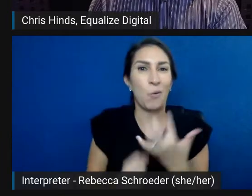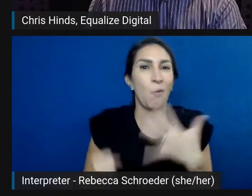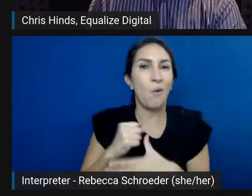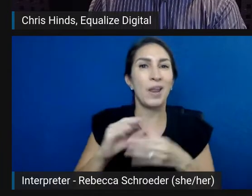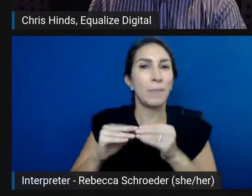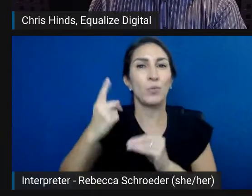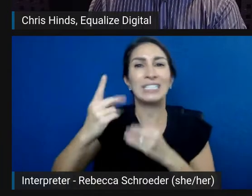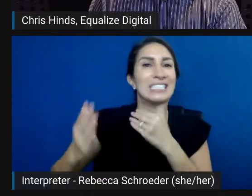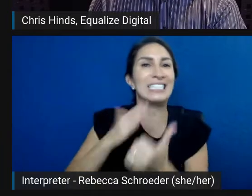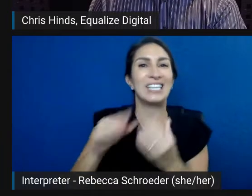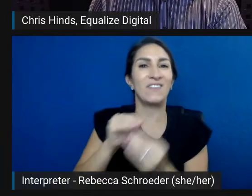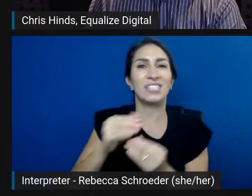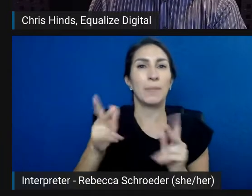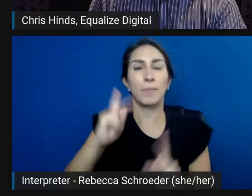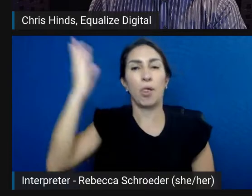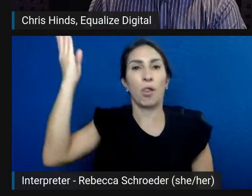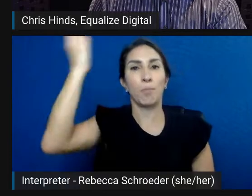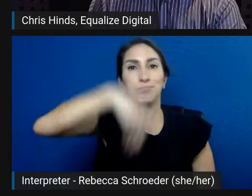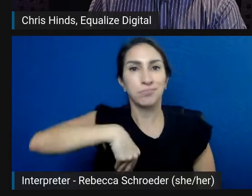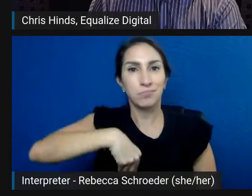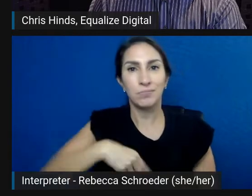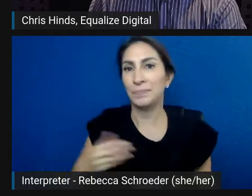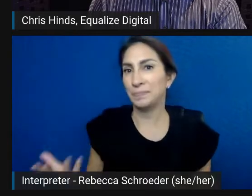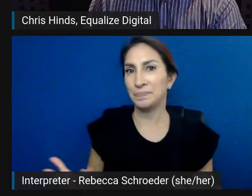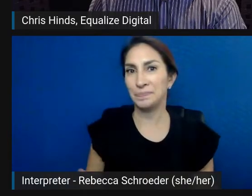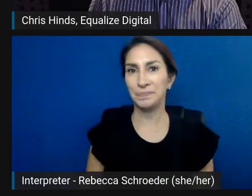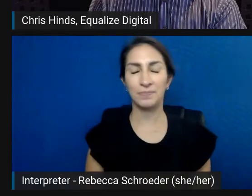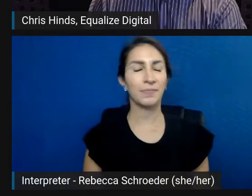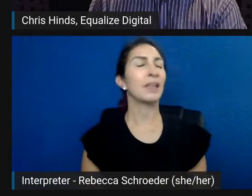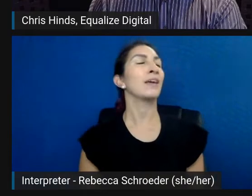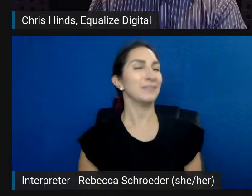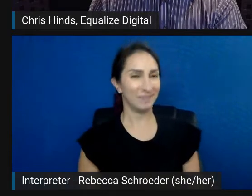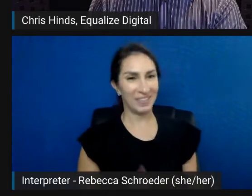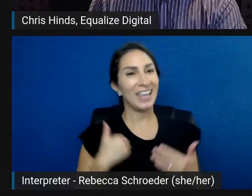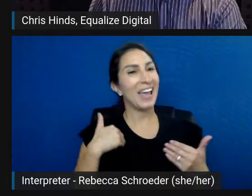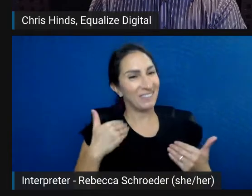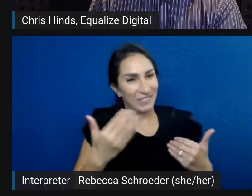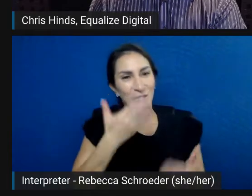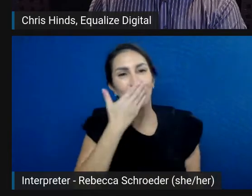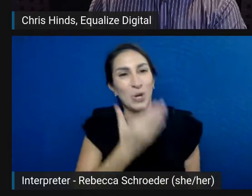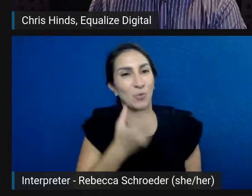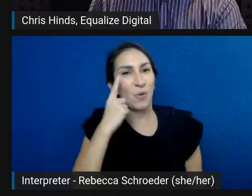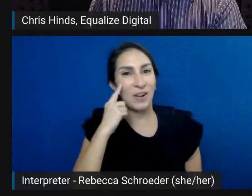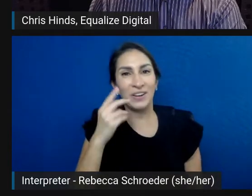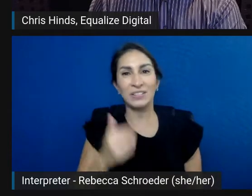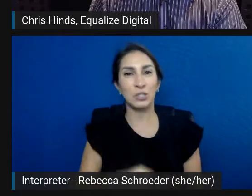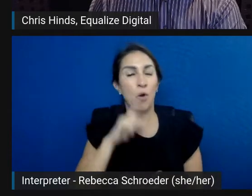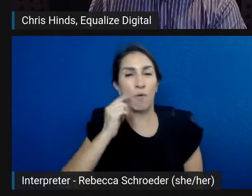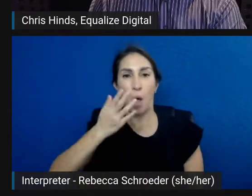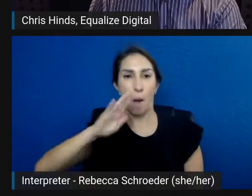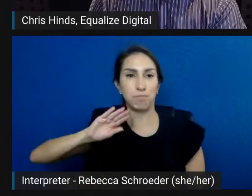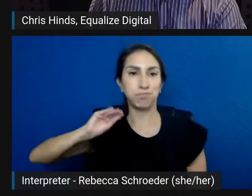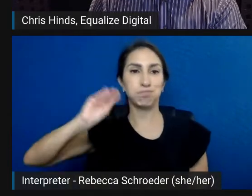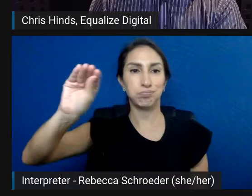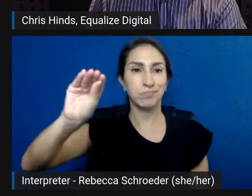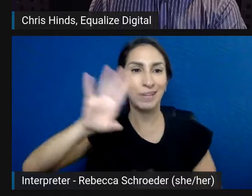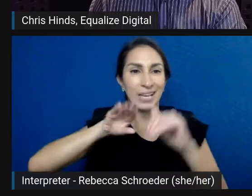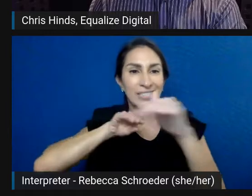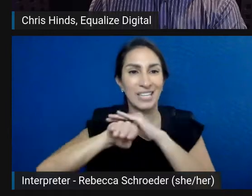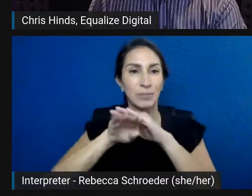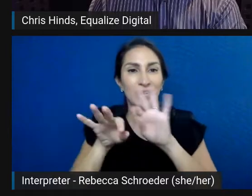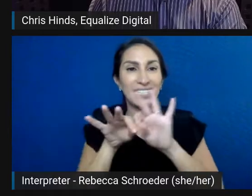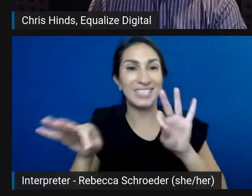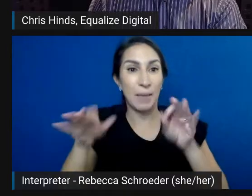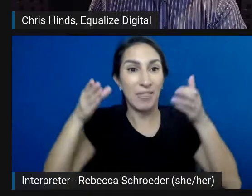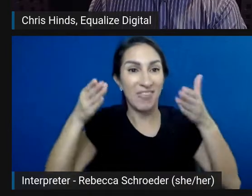do? Oh, so, okay, here's one. I would say go slap an accessibility statement on that site if you don't have it,